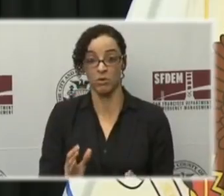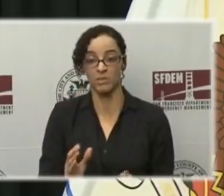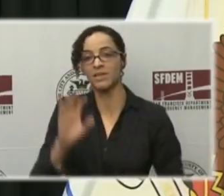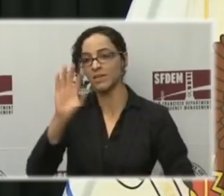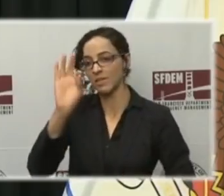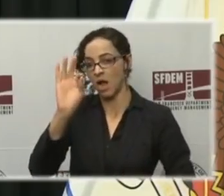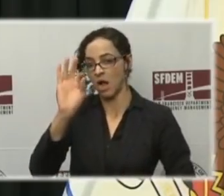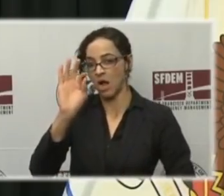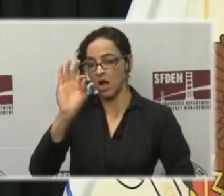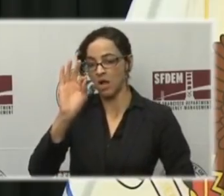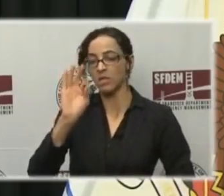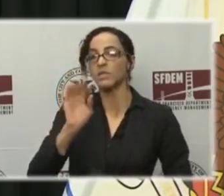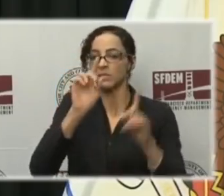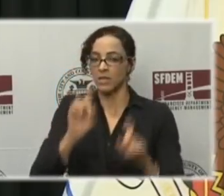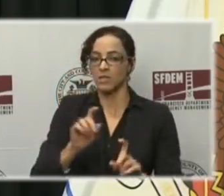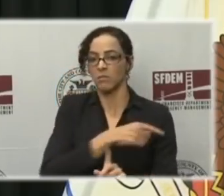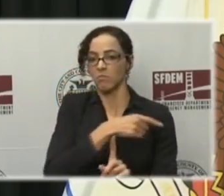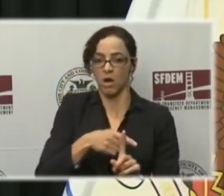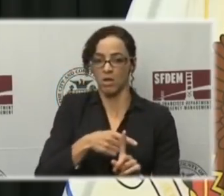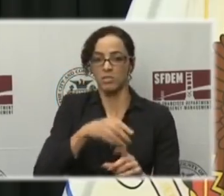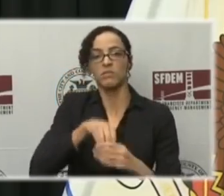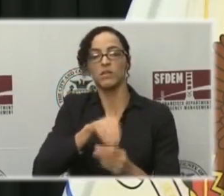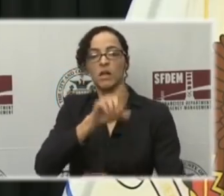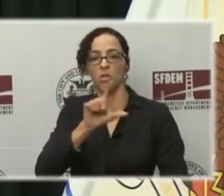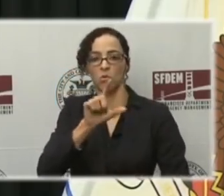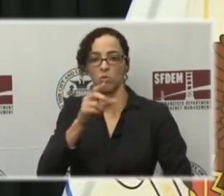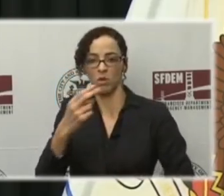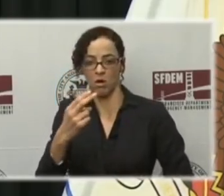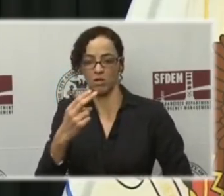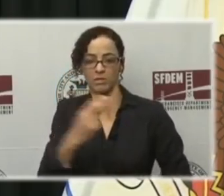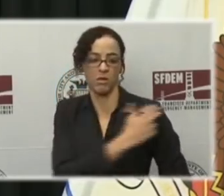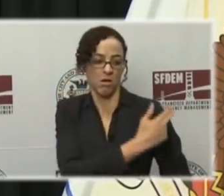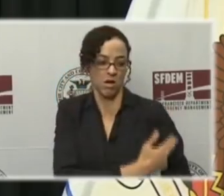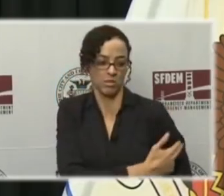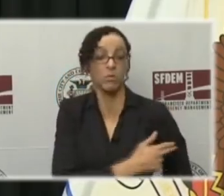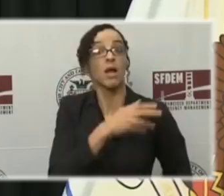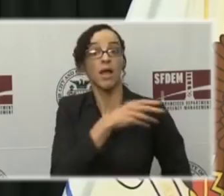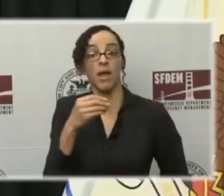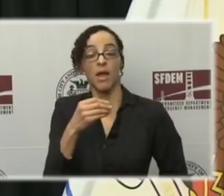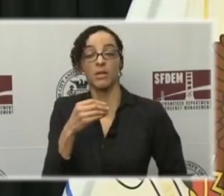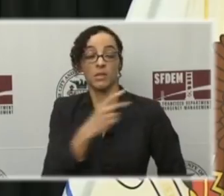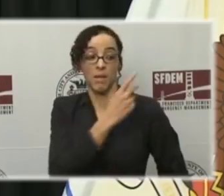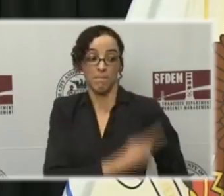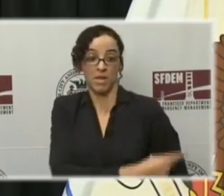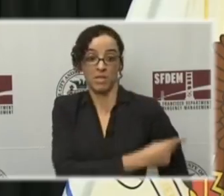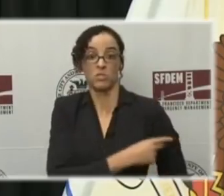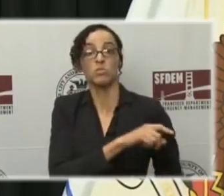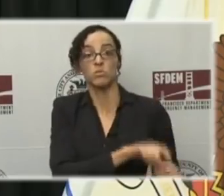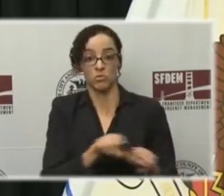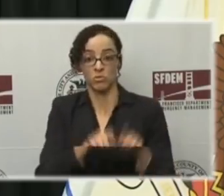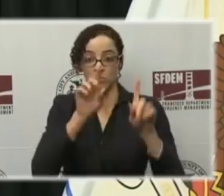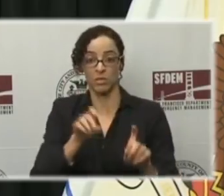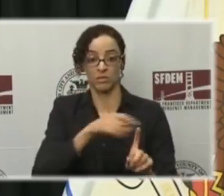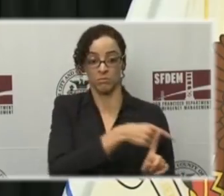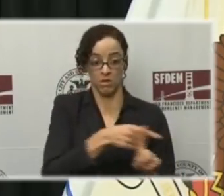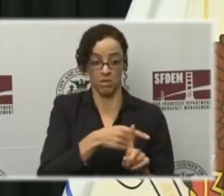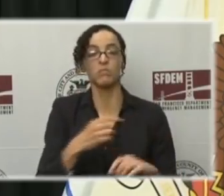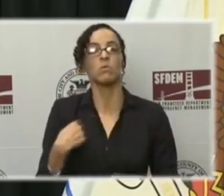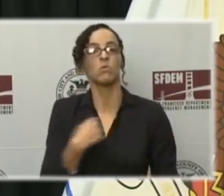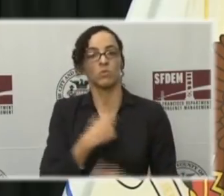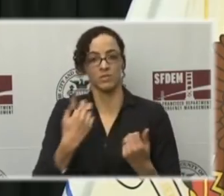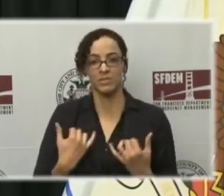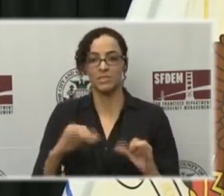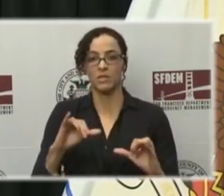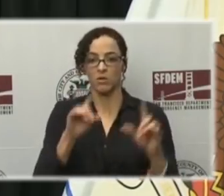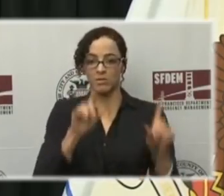well as 2 patients. And we are still testing people at Laguna Honda Hospital, and we'll